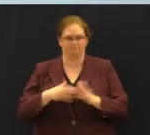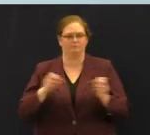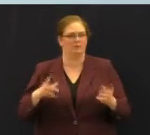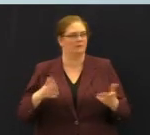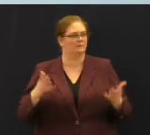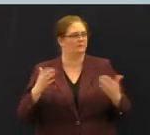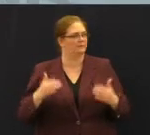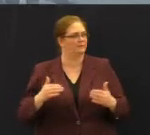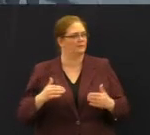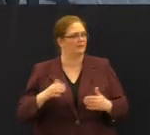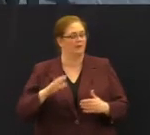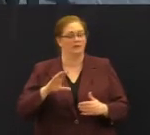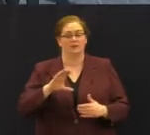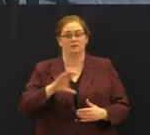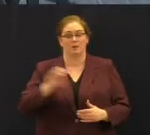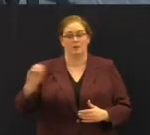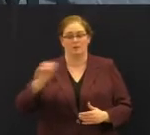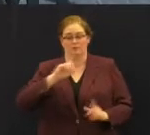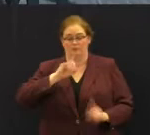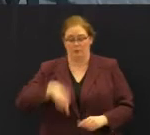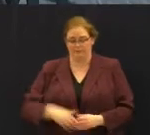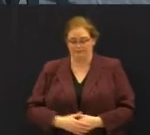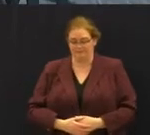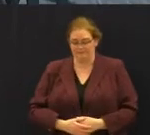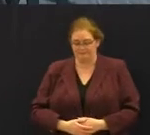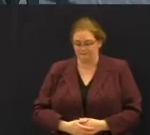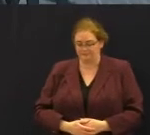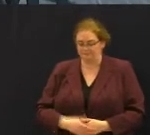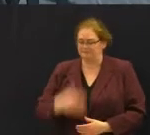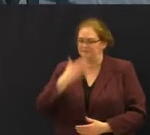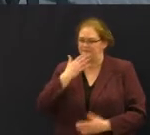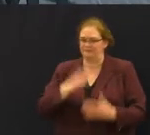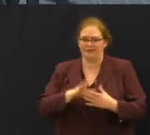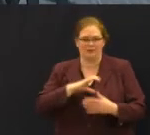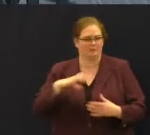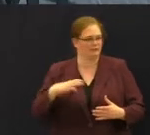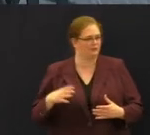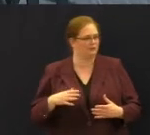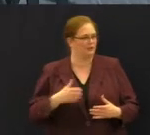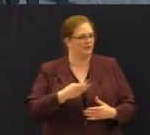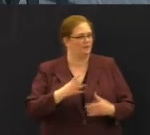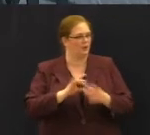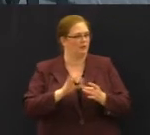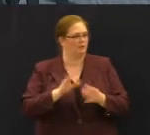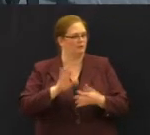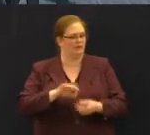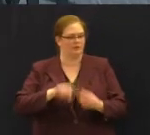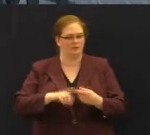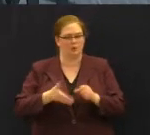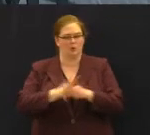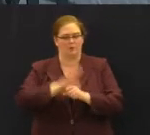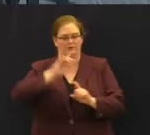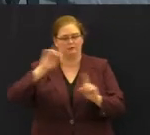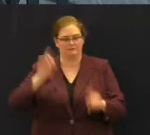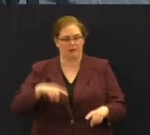And our Chief Operating Officer's report. Thank you, Commissioner. I just have a couple of items related to our COVID